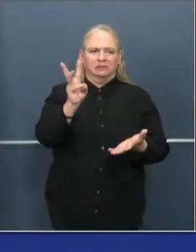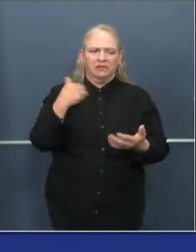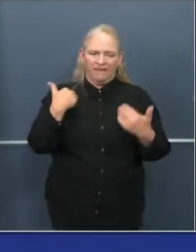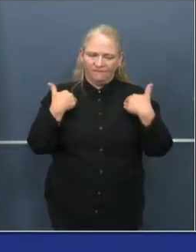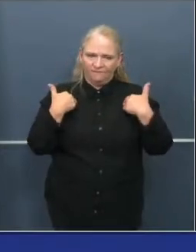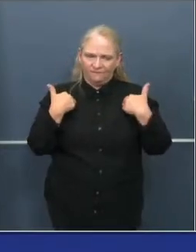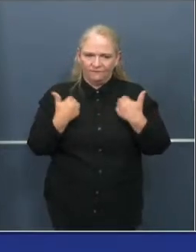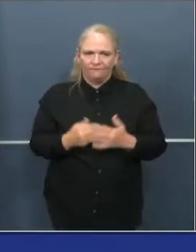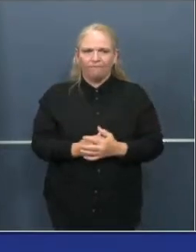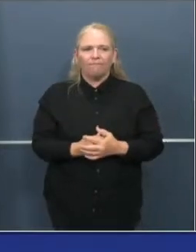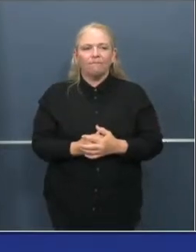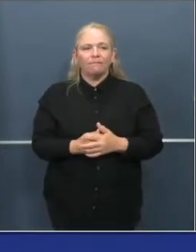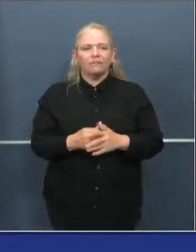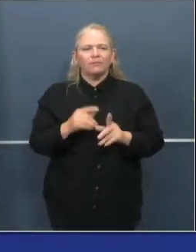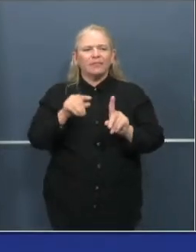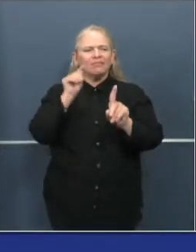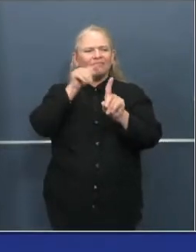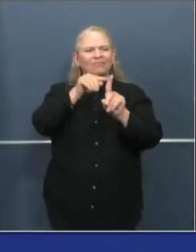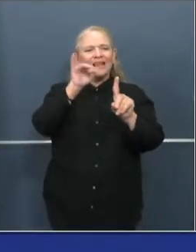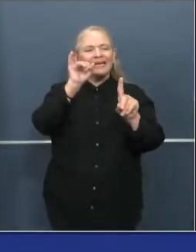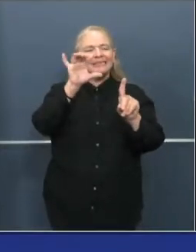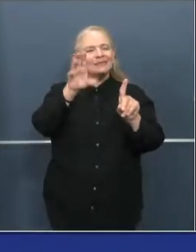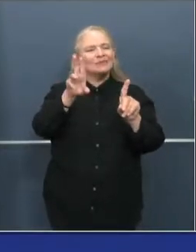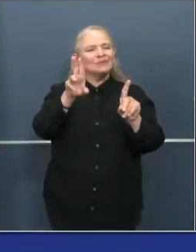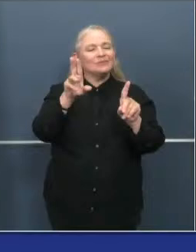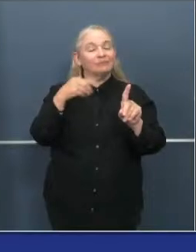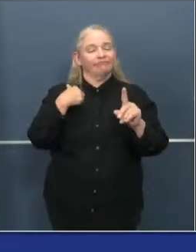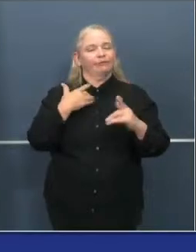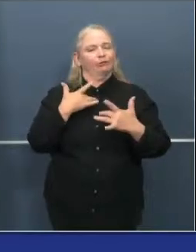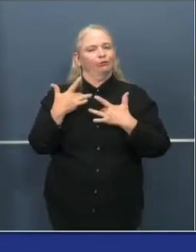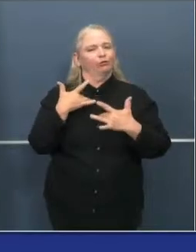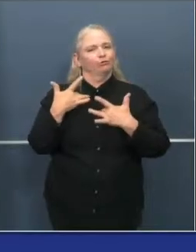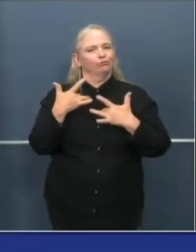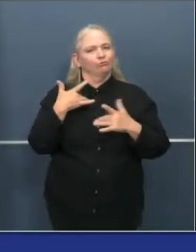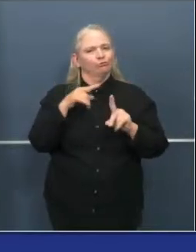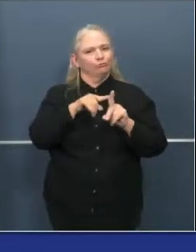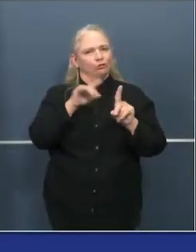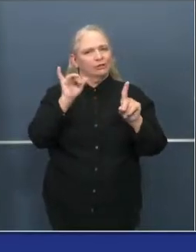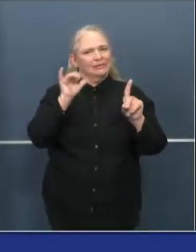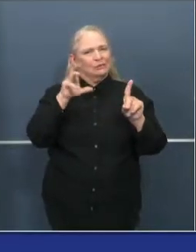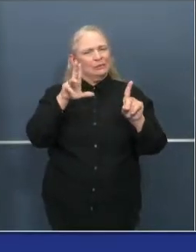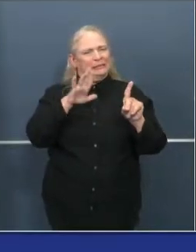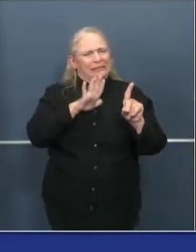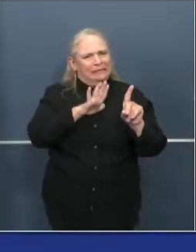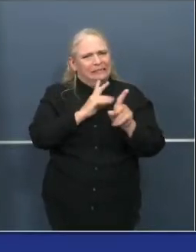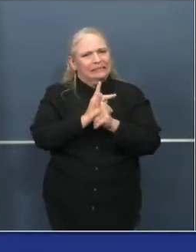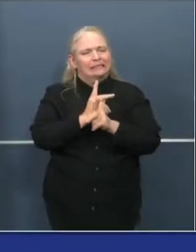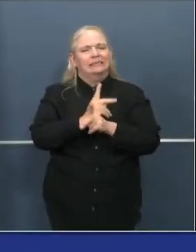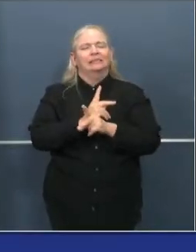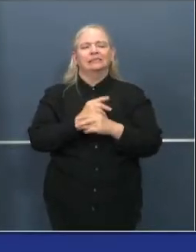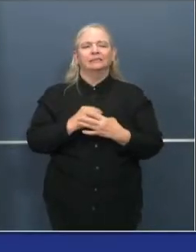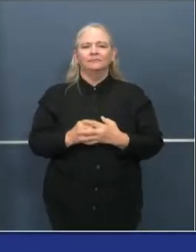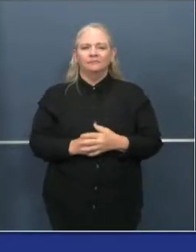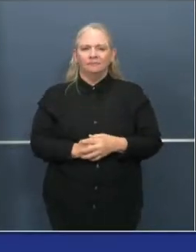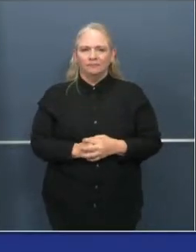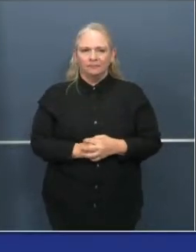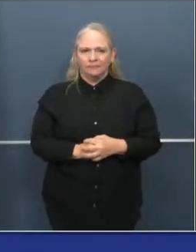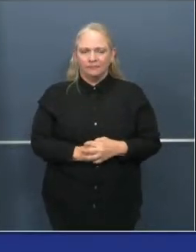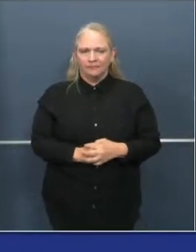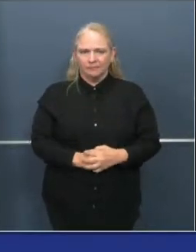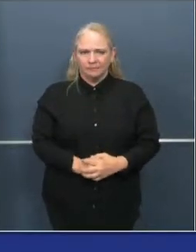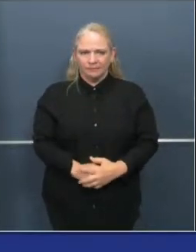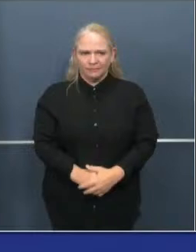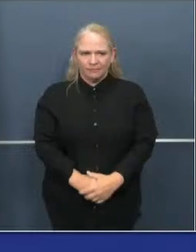slide. And again, this number represents statewide data, not county-specific data. I want to remind you of